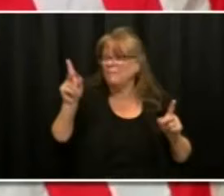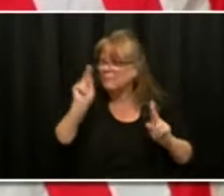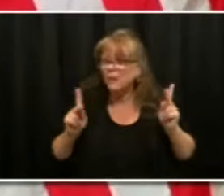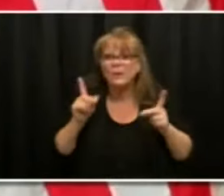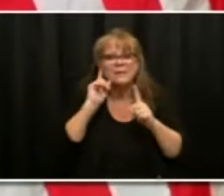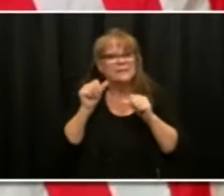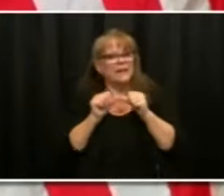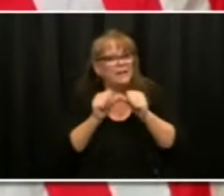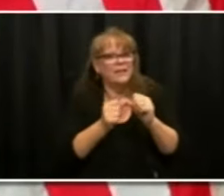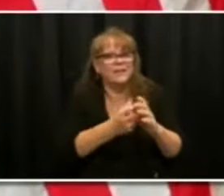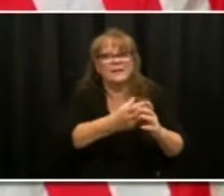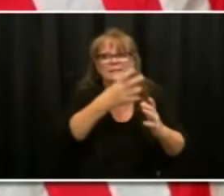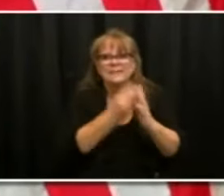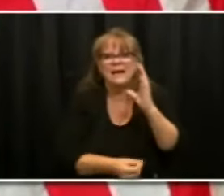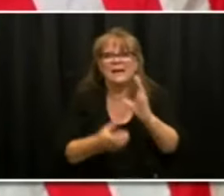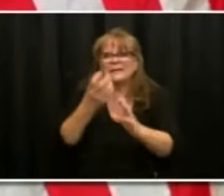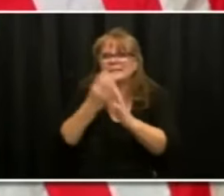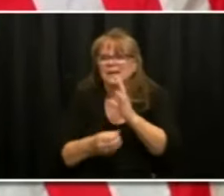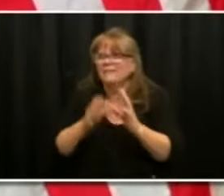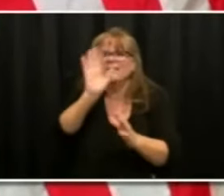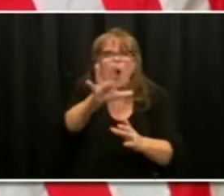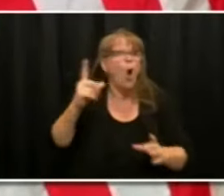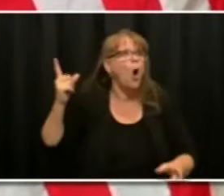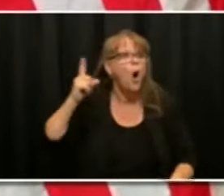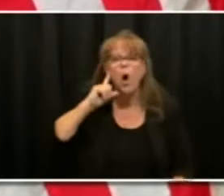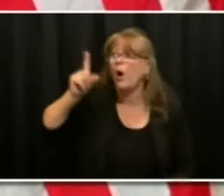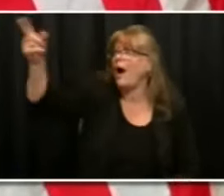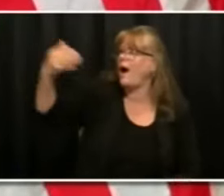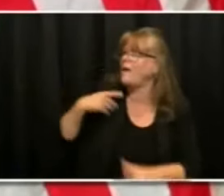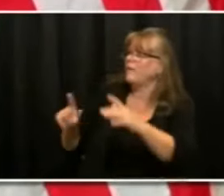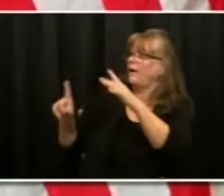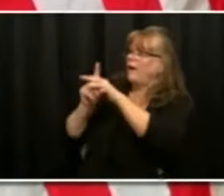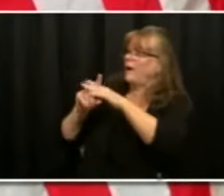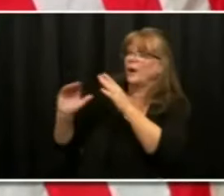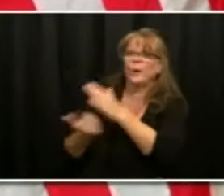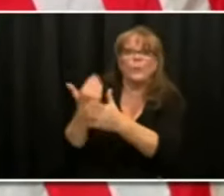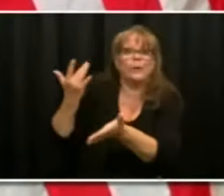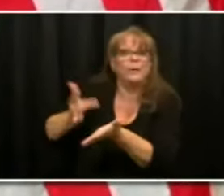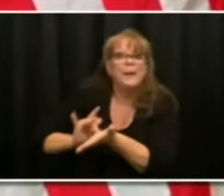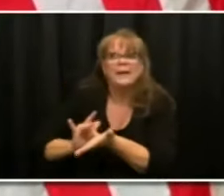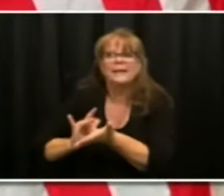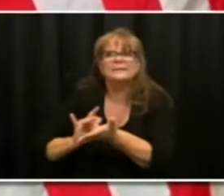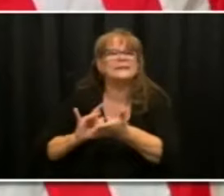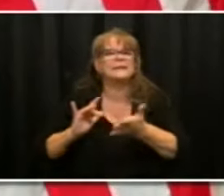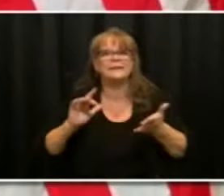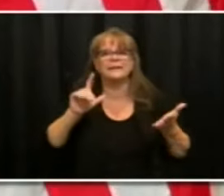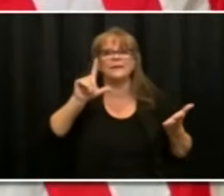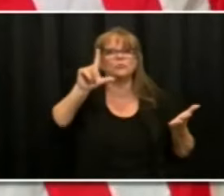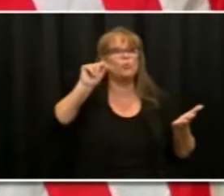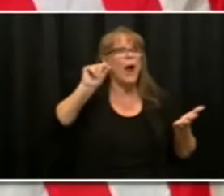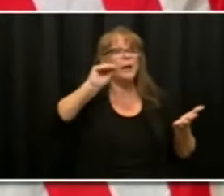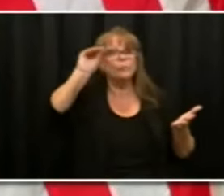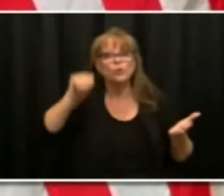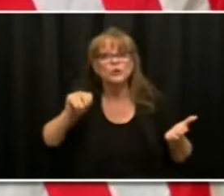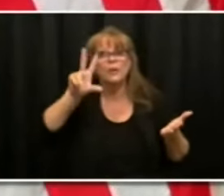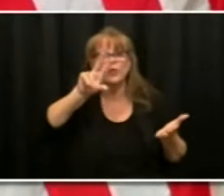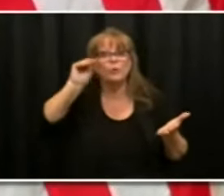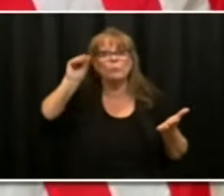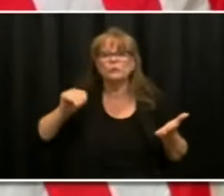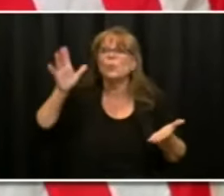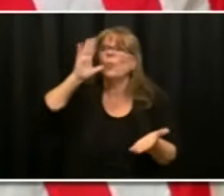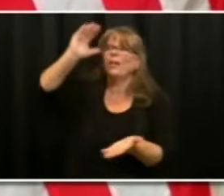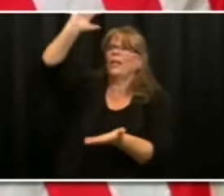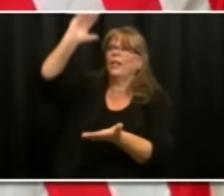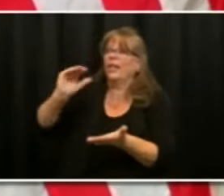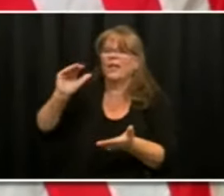about might reduce fatalities about 20 to 30% from people who have coronavirus, maybe less.